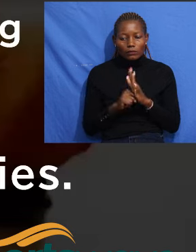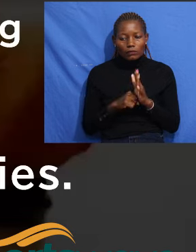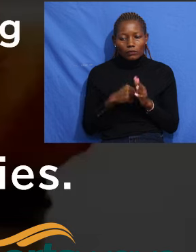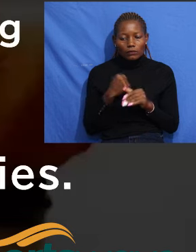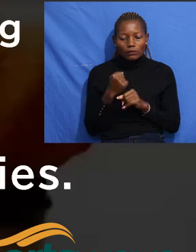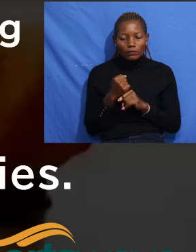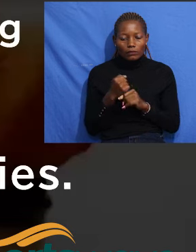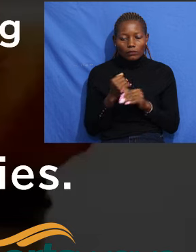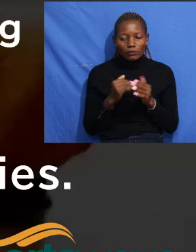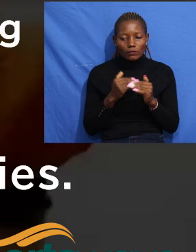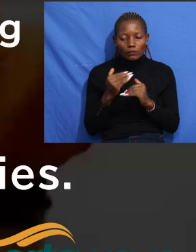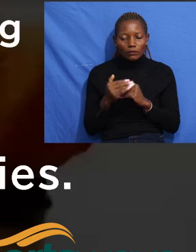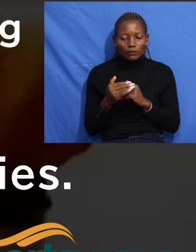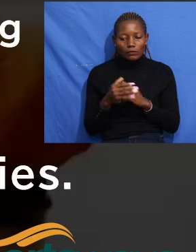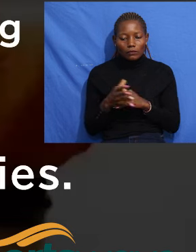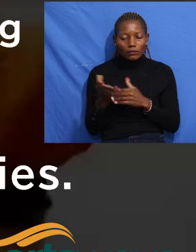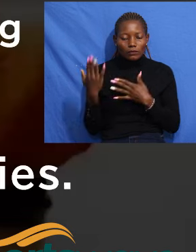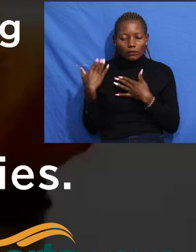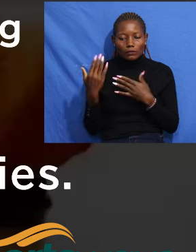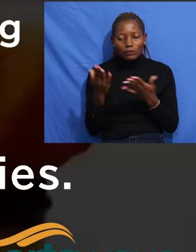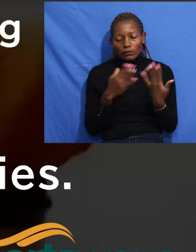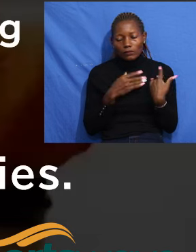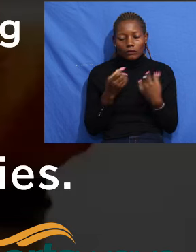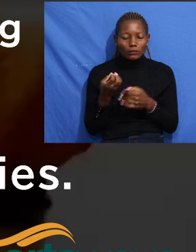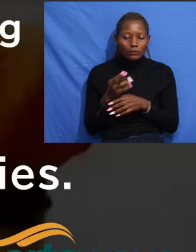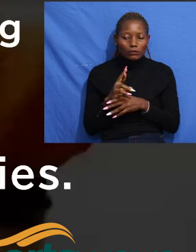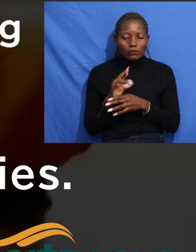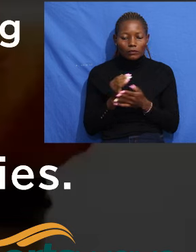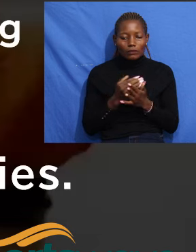stretching after bathing or some maximal training.